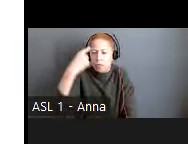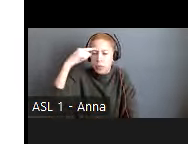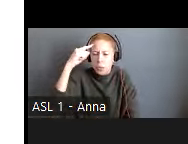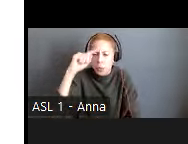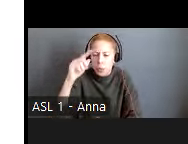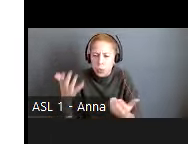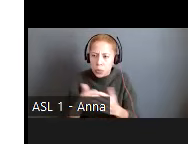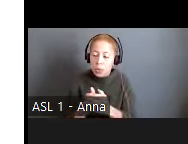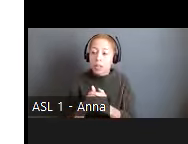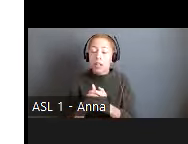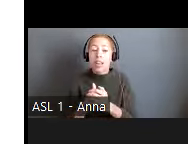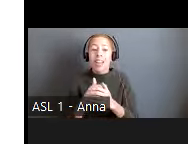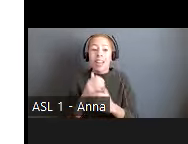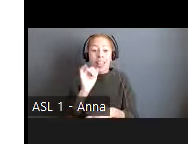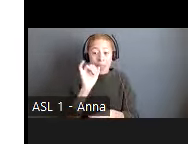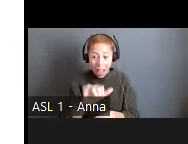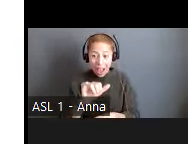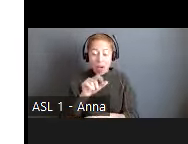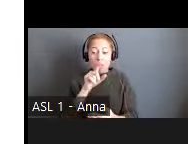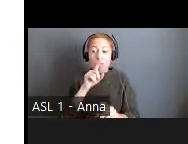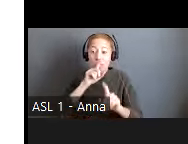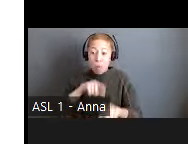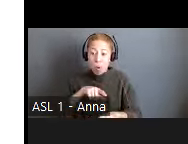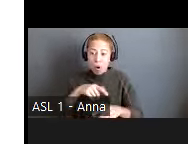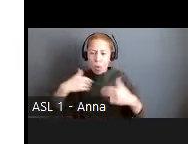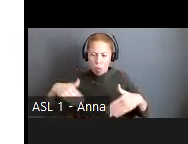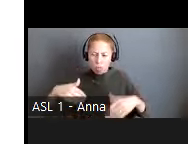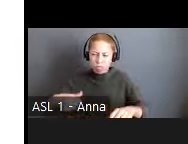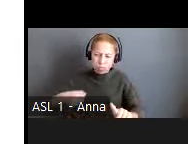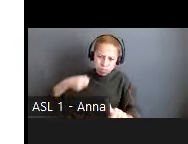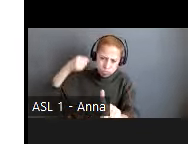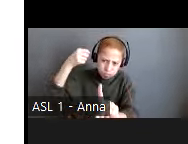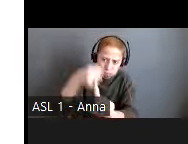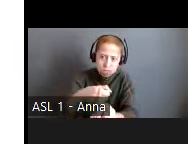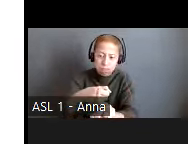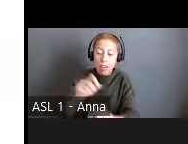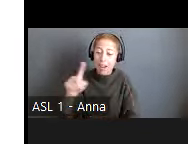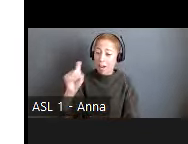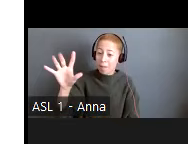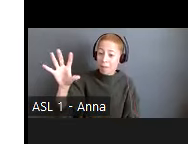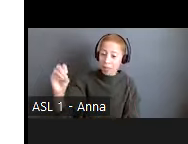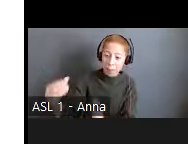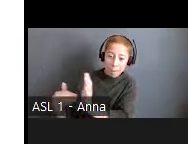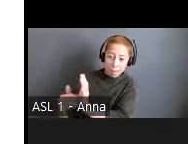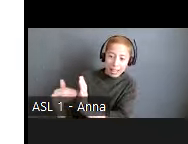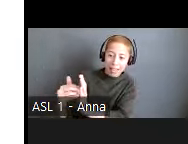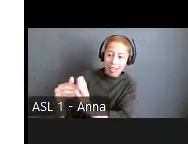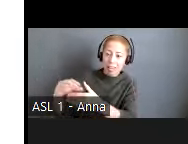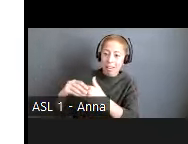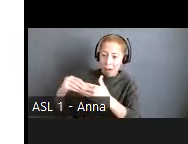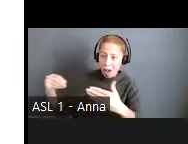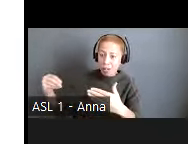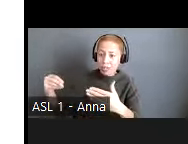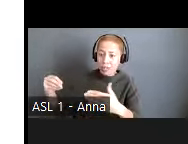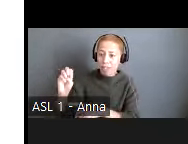because it had a massive impact. We got about $150 million worth of earned media